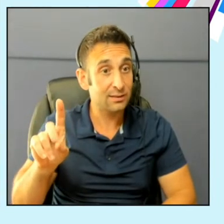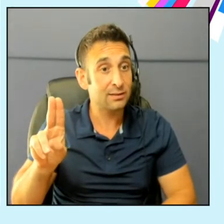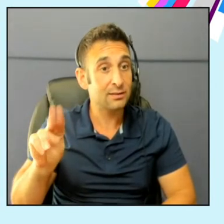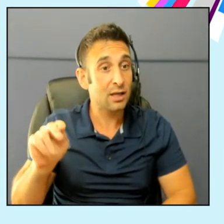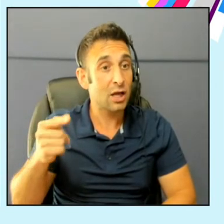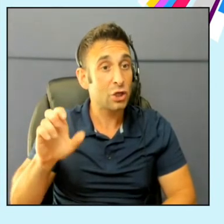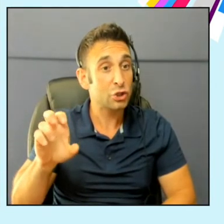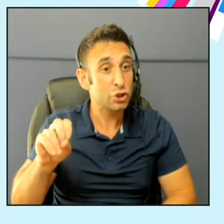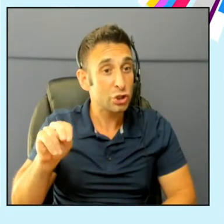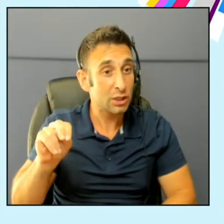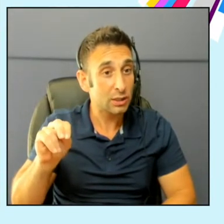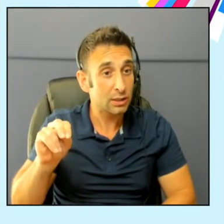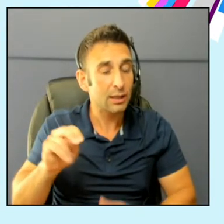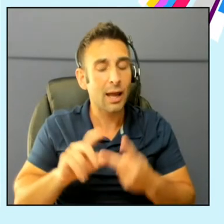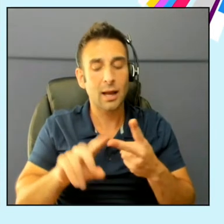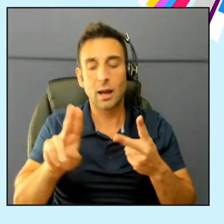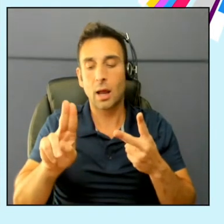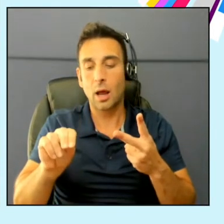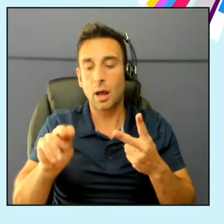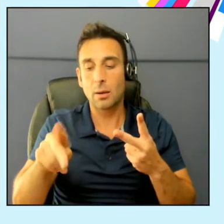very innovative ways.